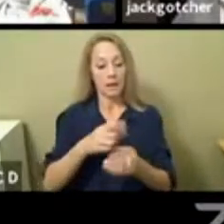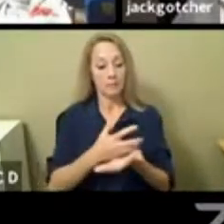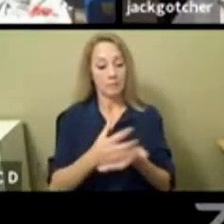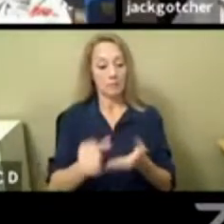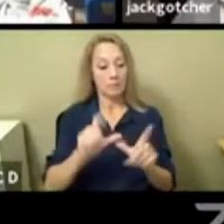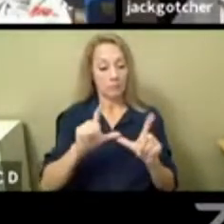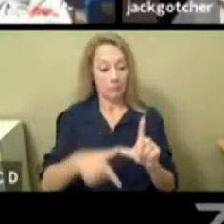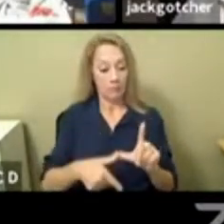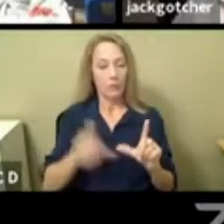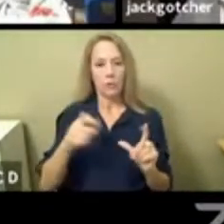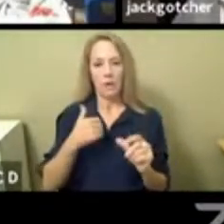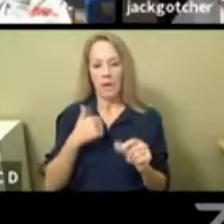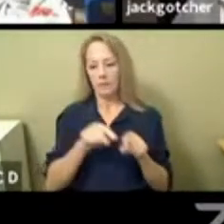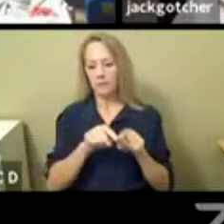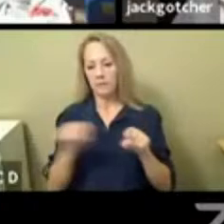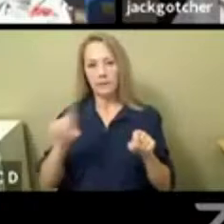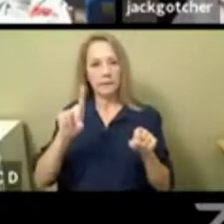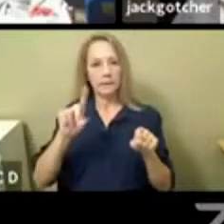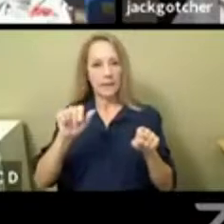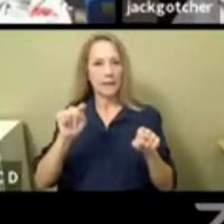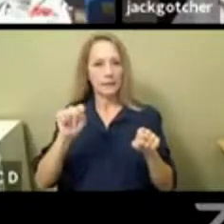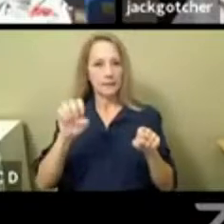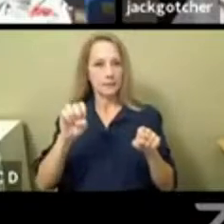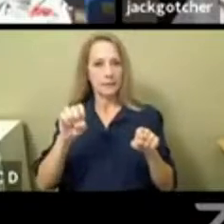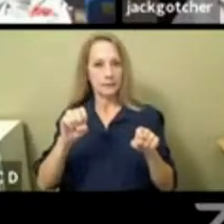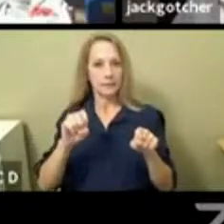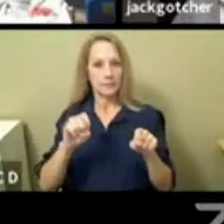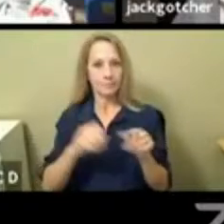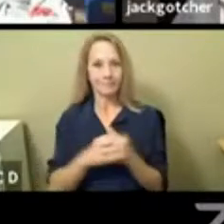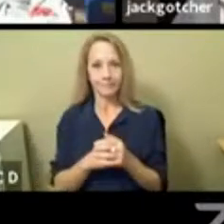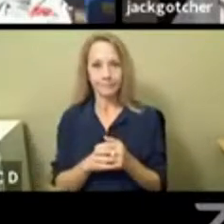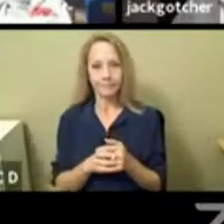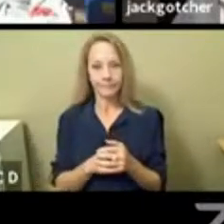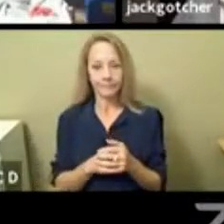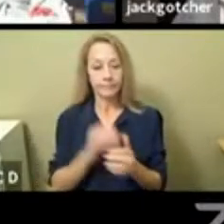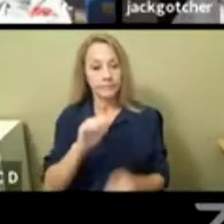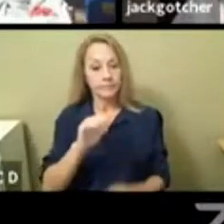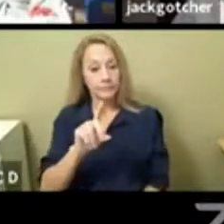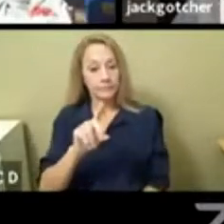expire on a date certain. So